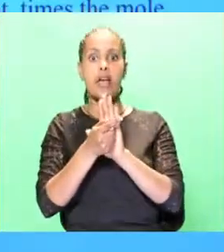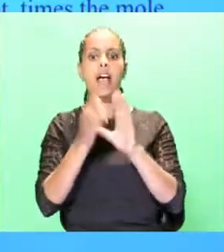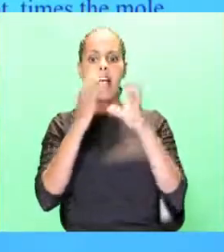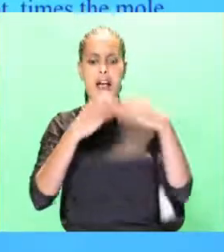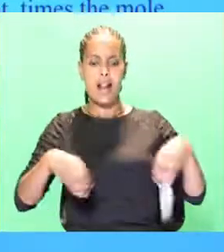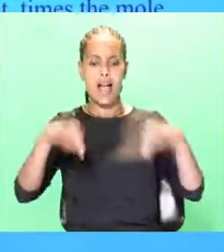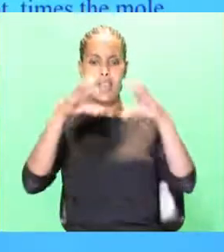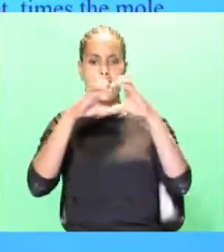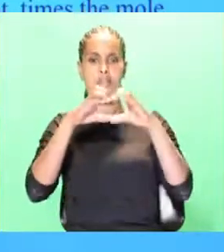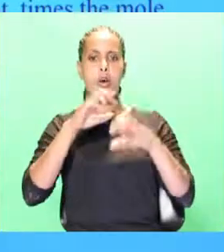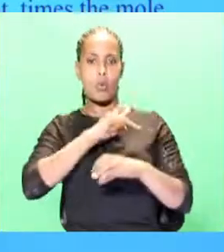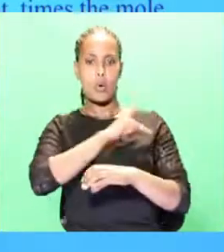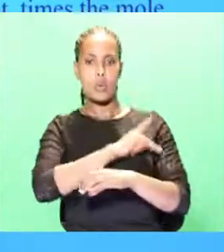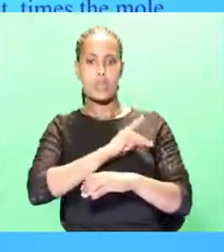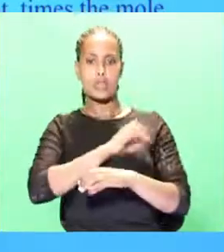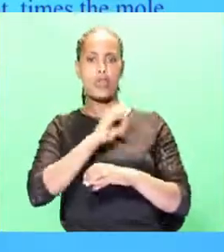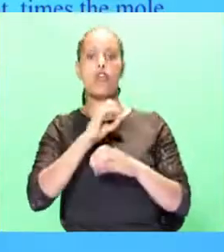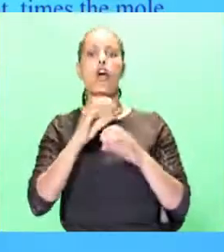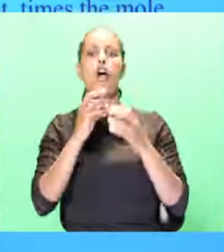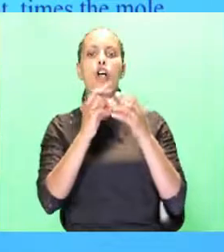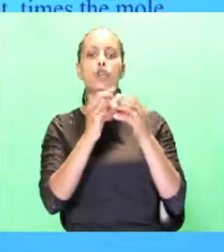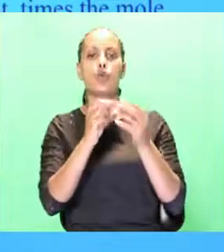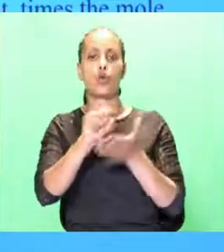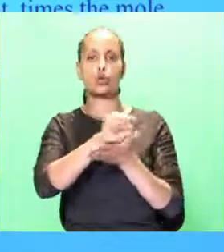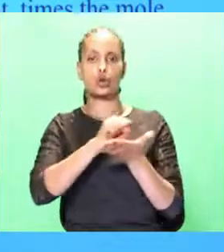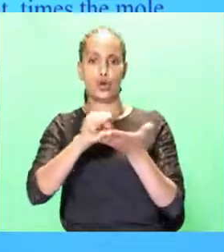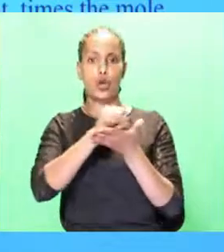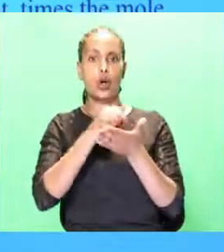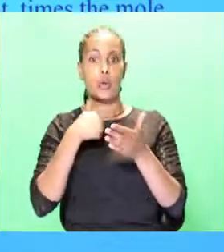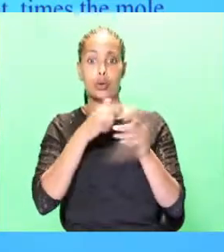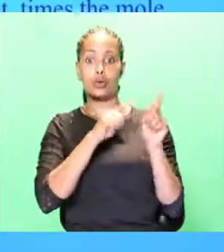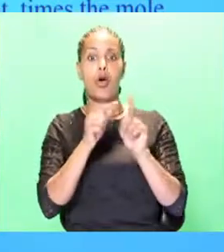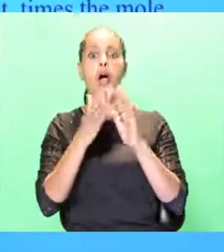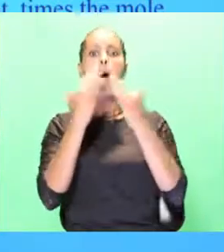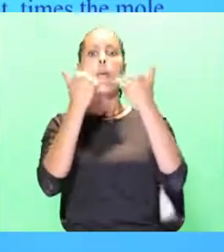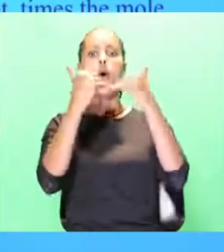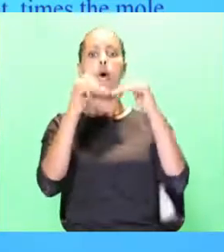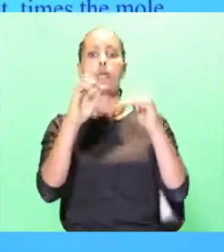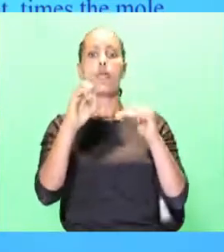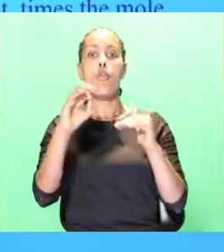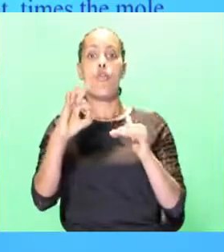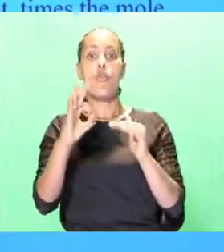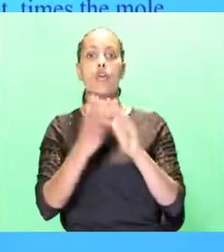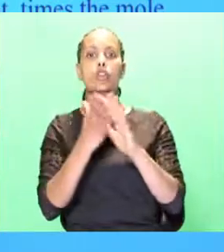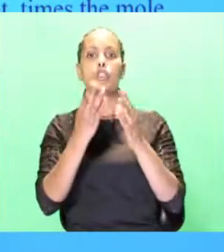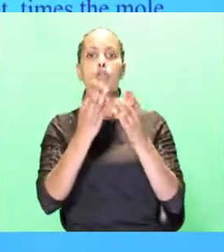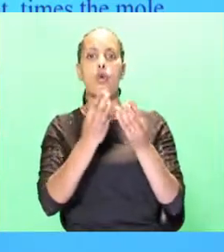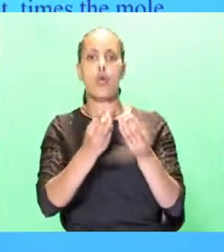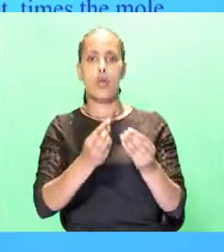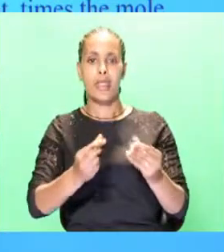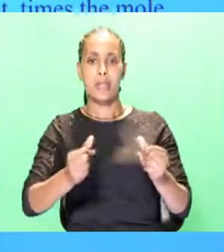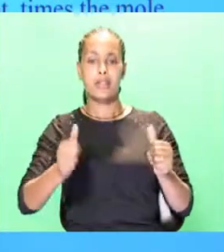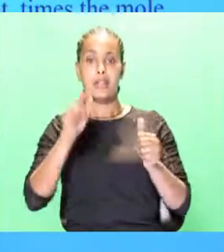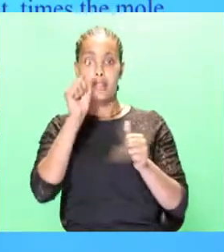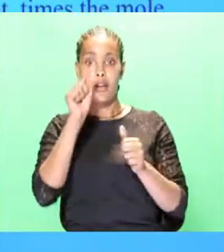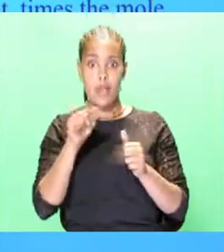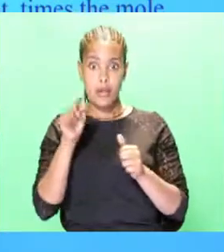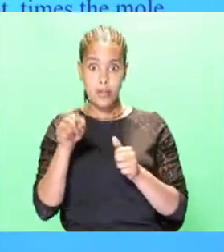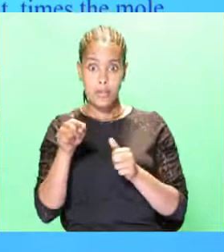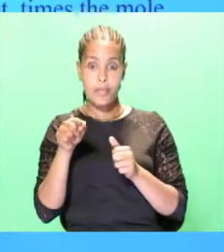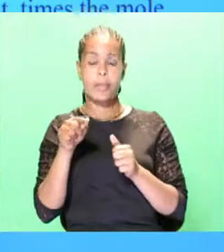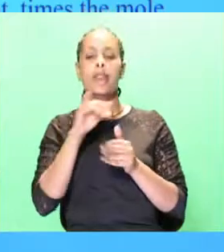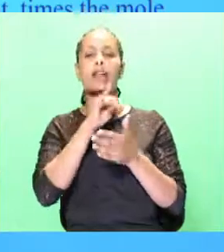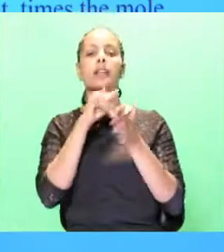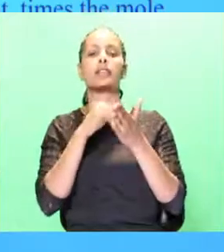Kaligati properties of a solution which depend on amount of solute. Therefore,